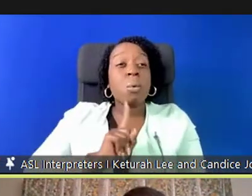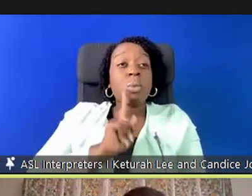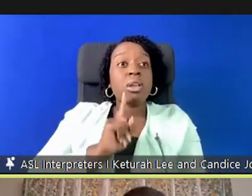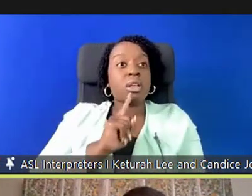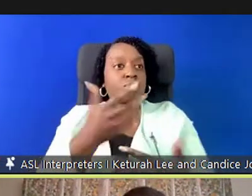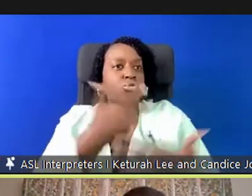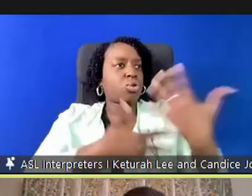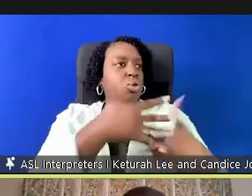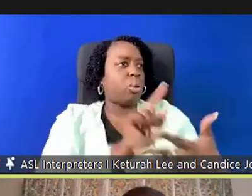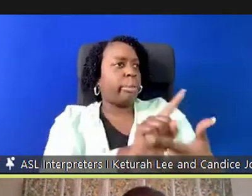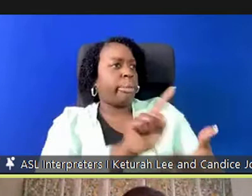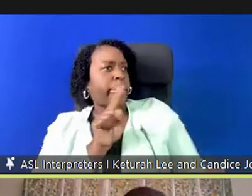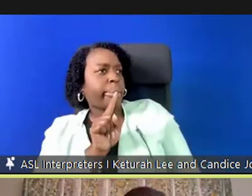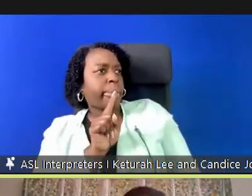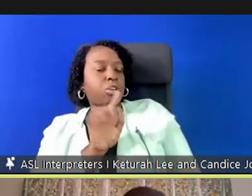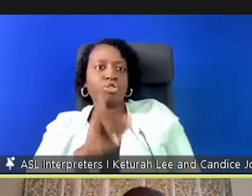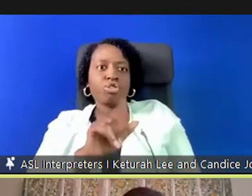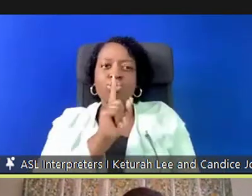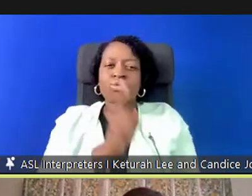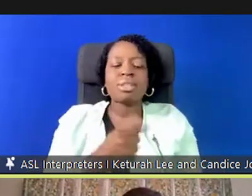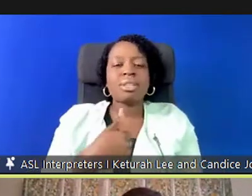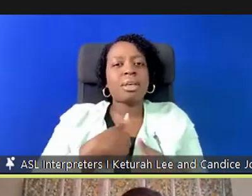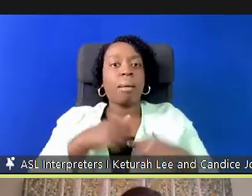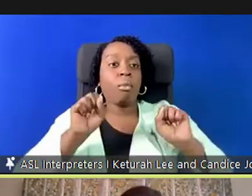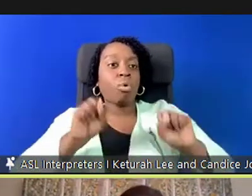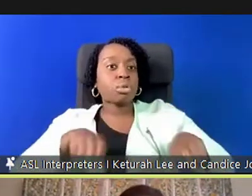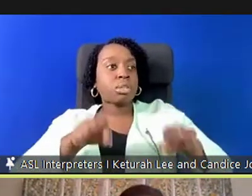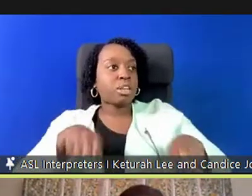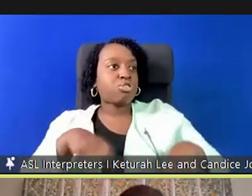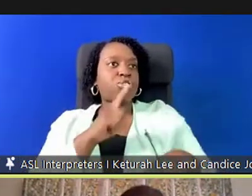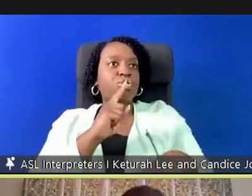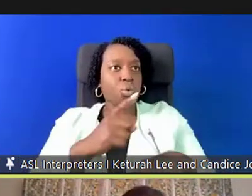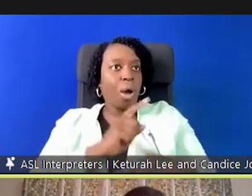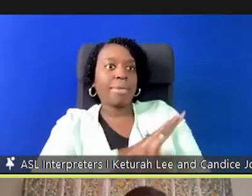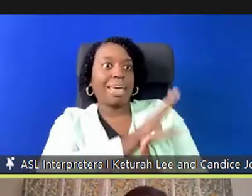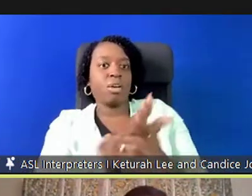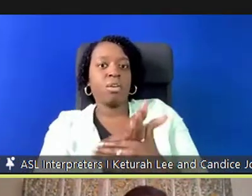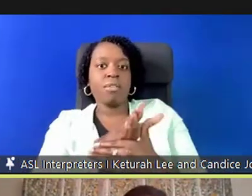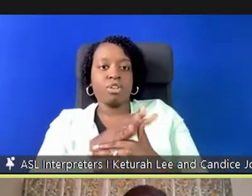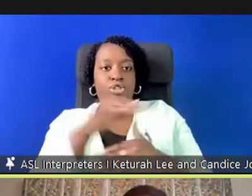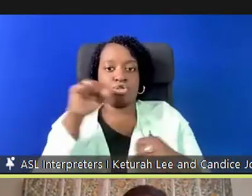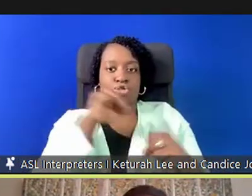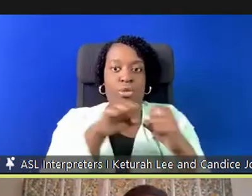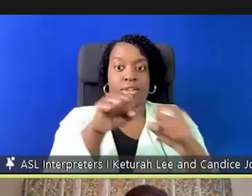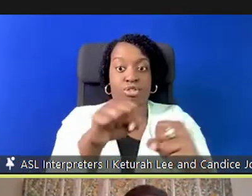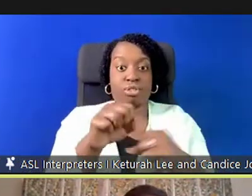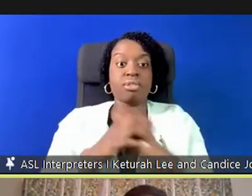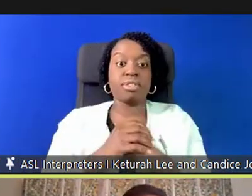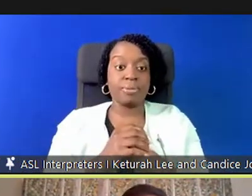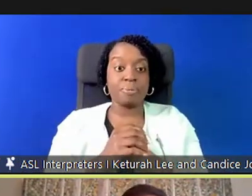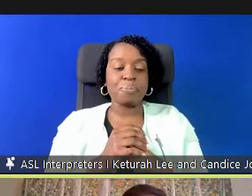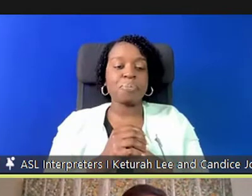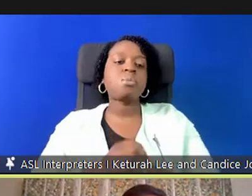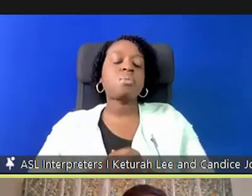in screening strategies or can potentially inform intervention strategies.